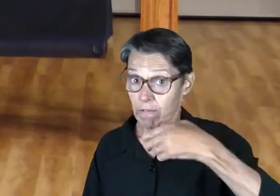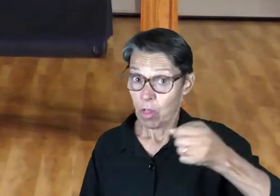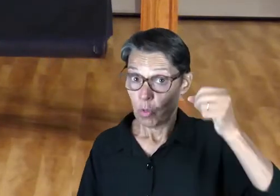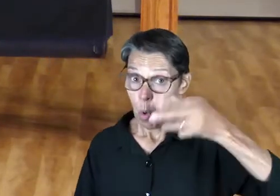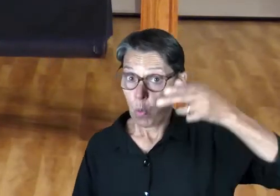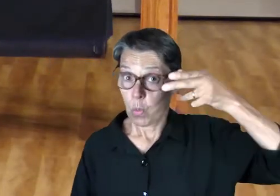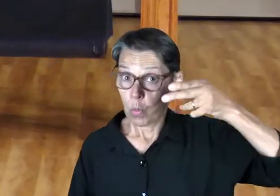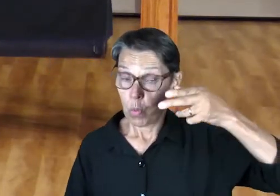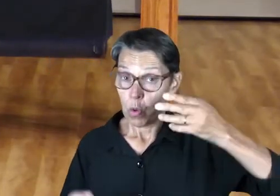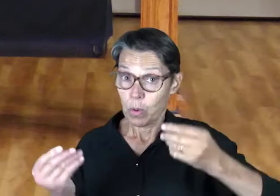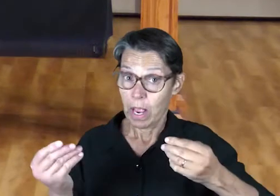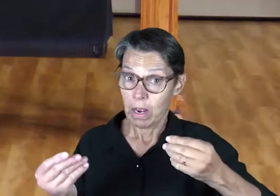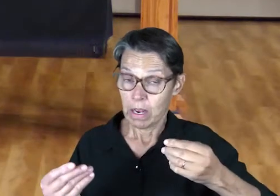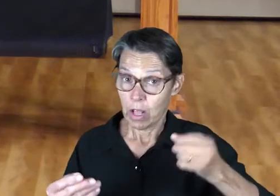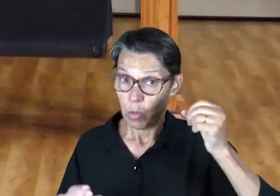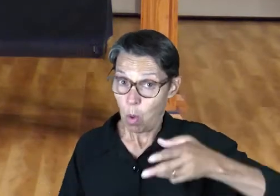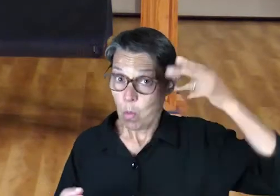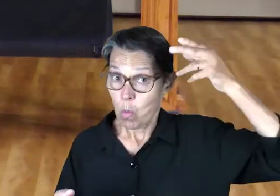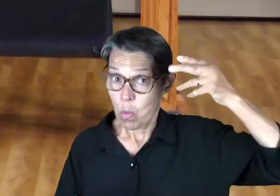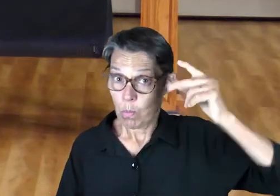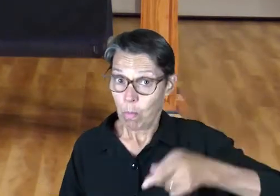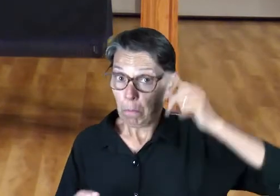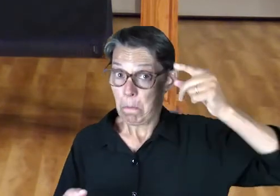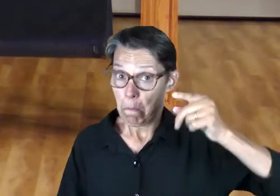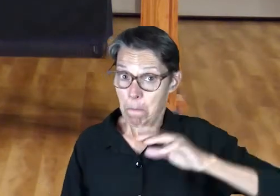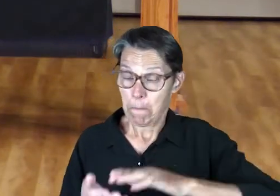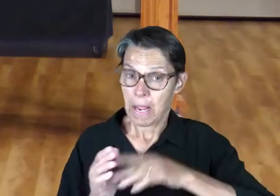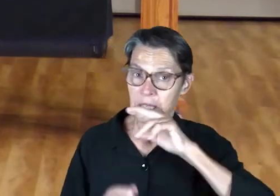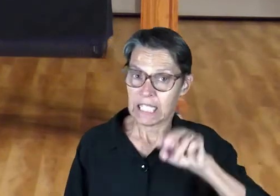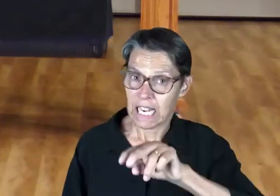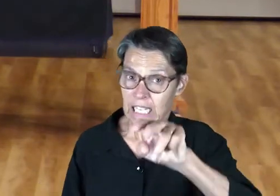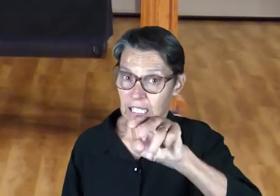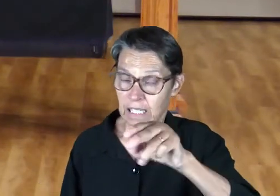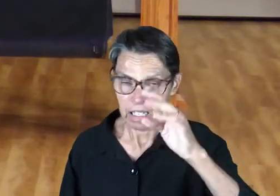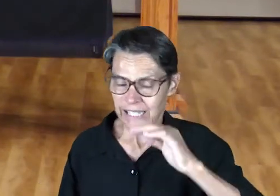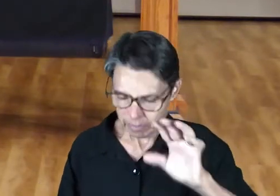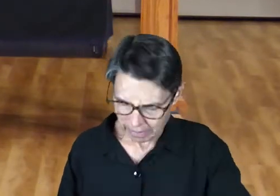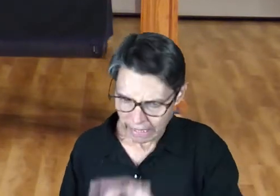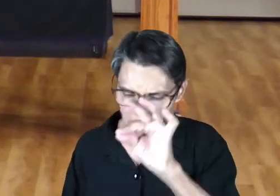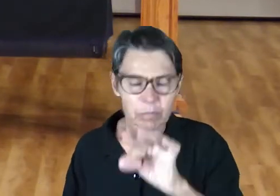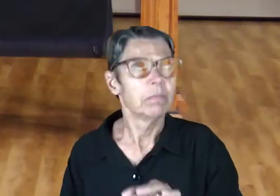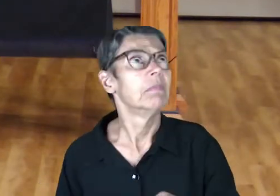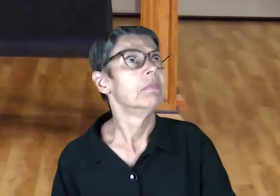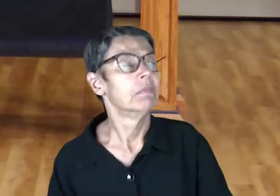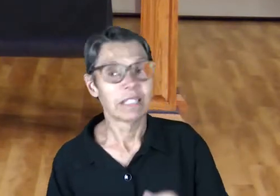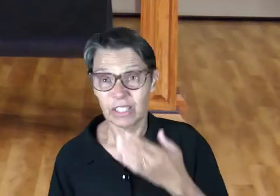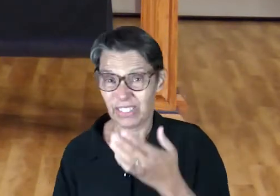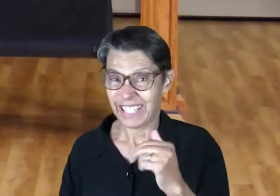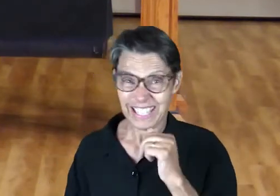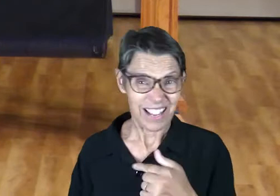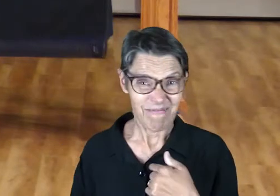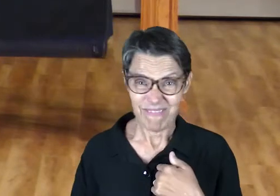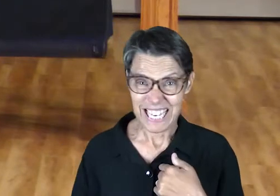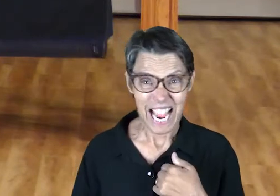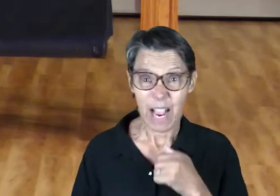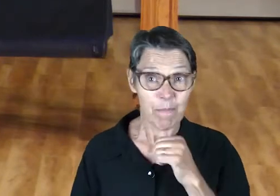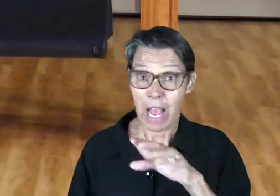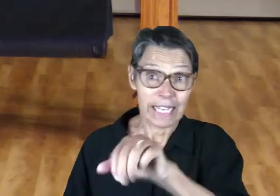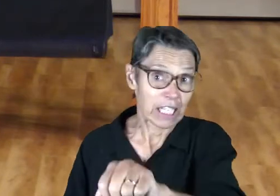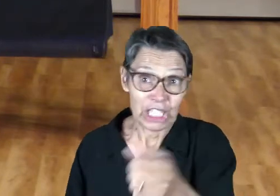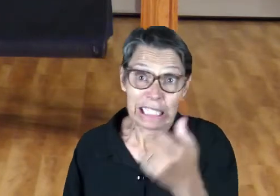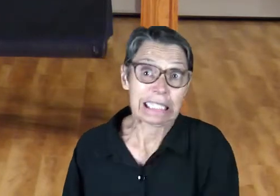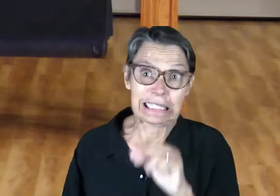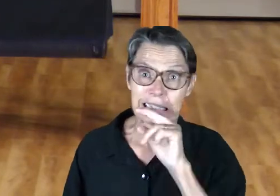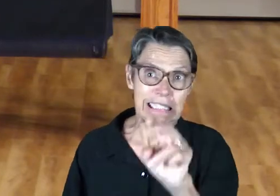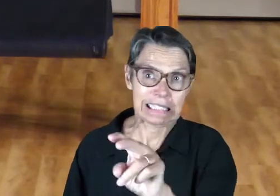Throw it on the ground. And so Moses throws it on the ground. It becomes a snake. And then God says, pick it up again. And it's a good thing it wasn't